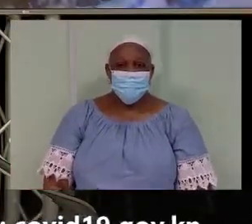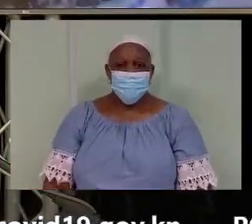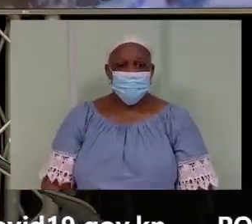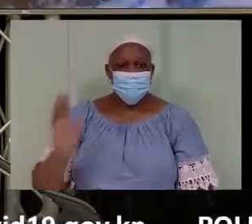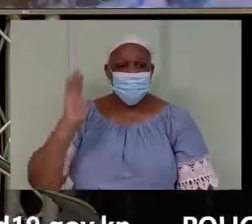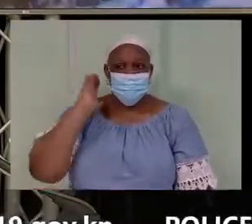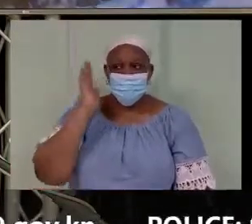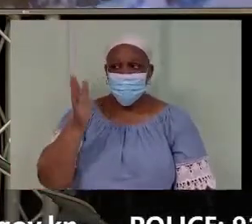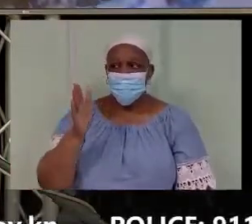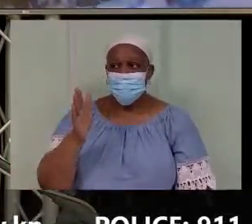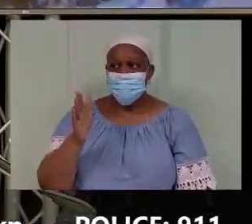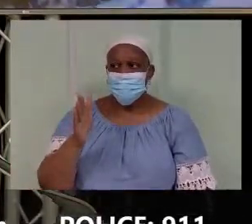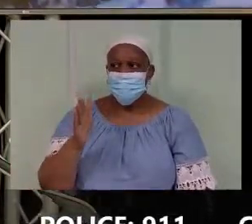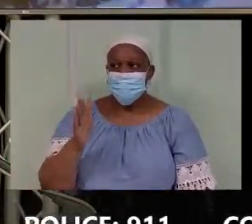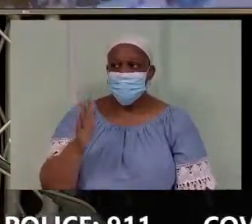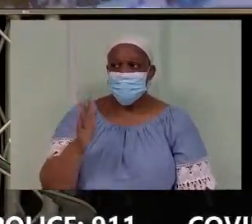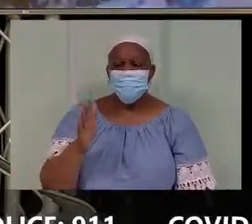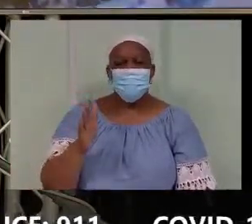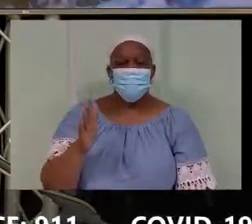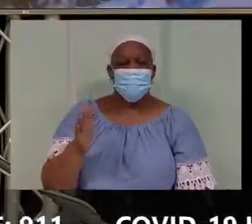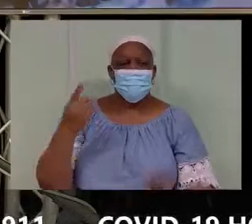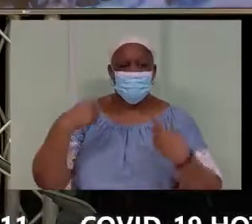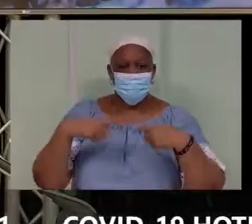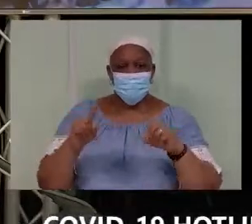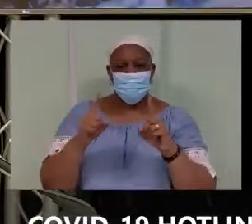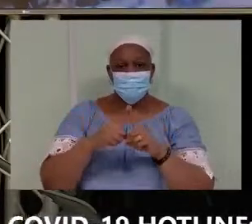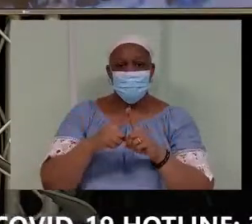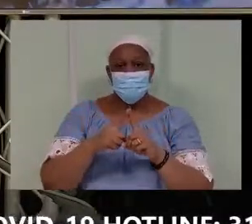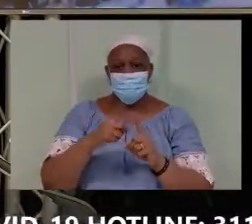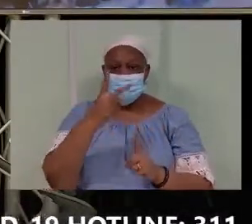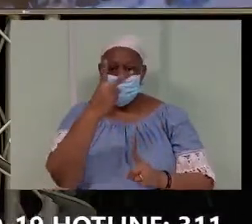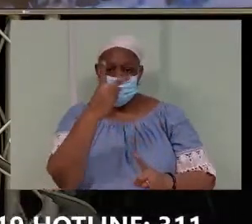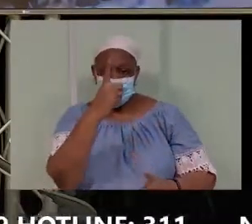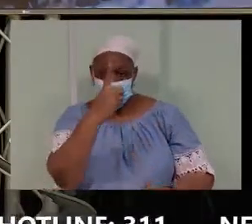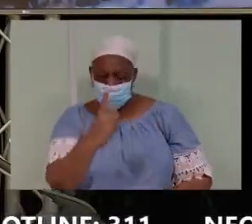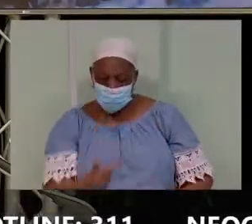will attend on a shift system.